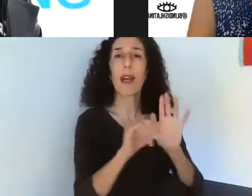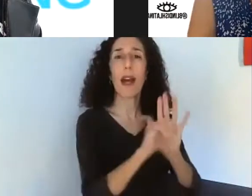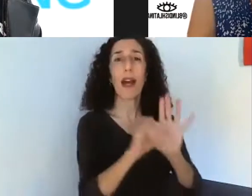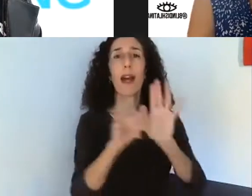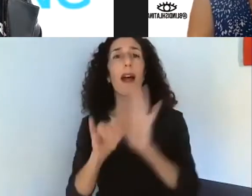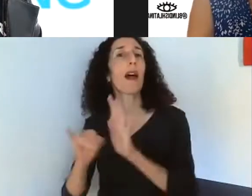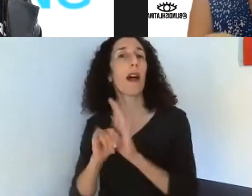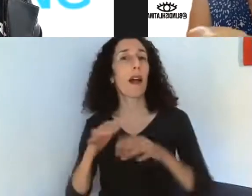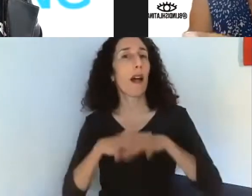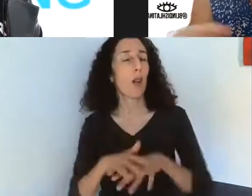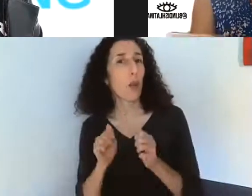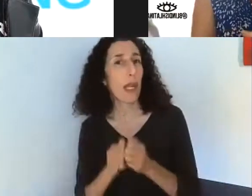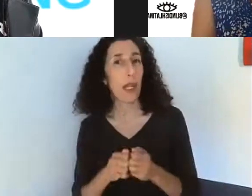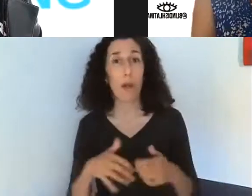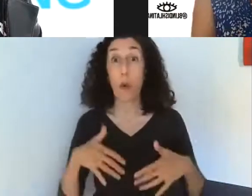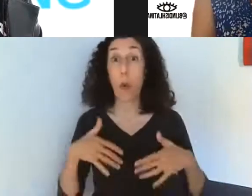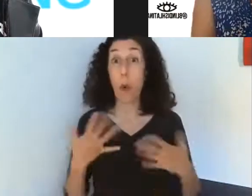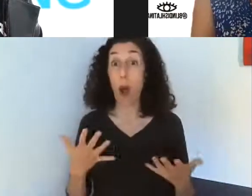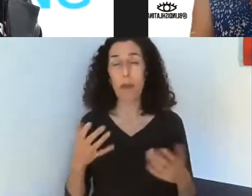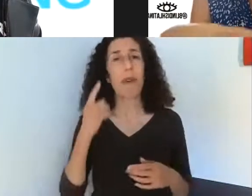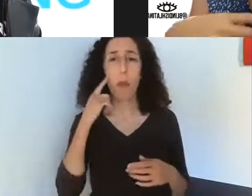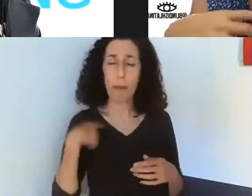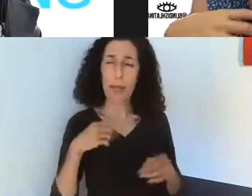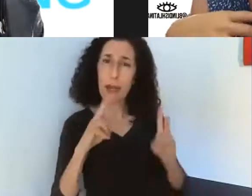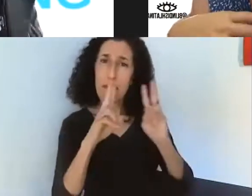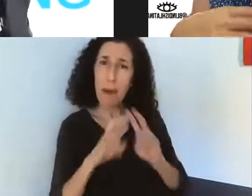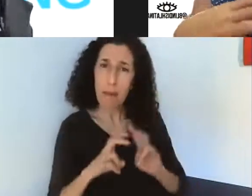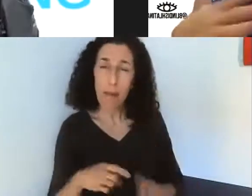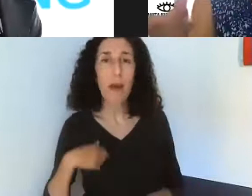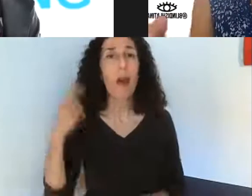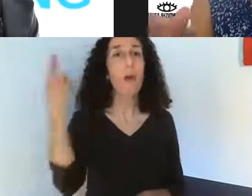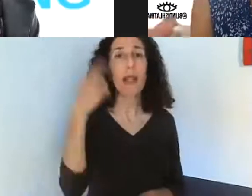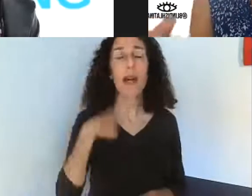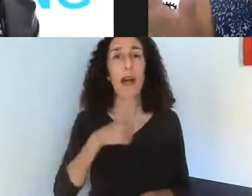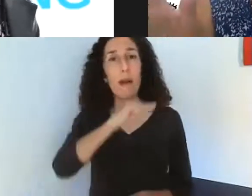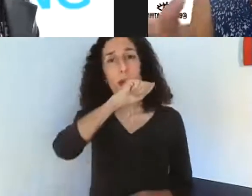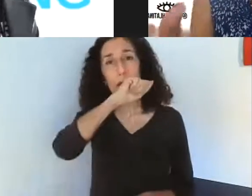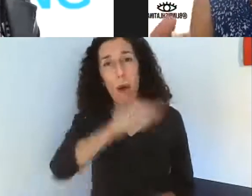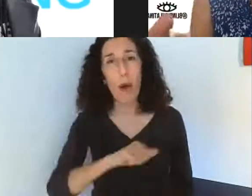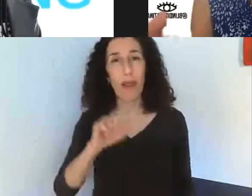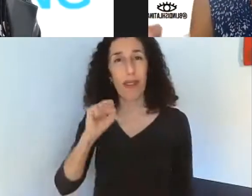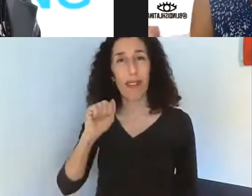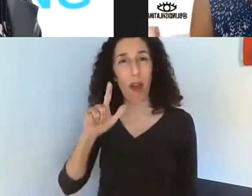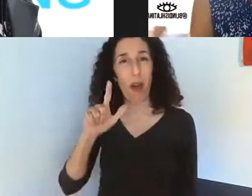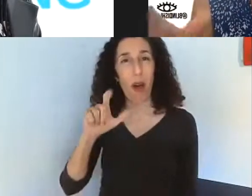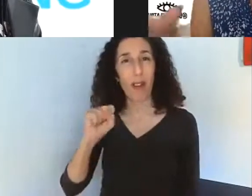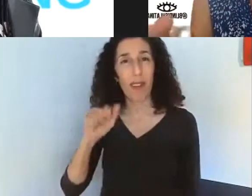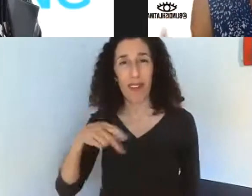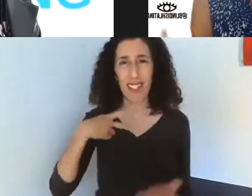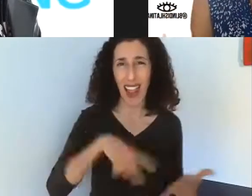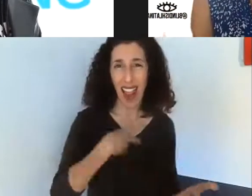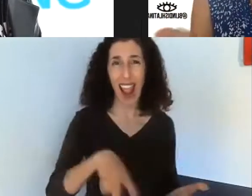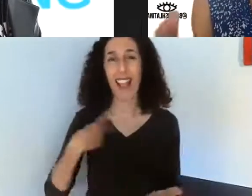on was my love for salsa dancing. I truly love salsa dancing. I